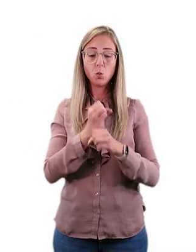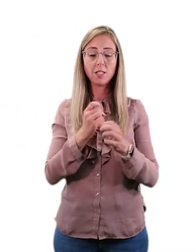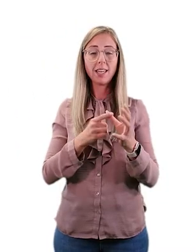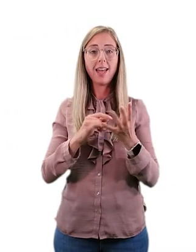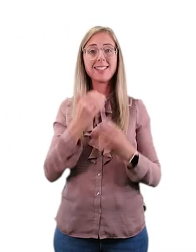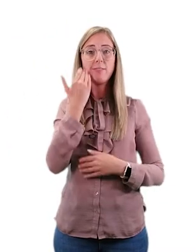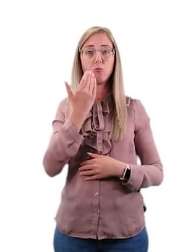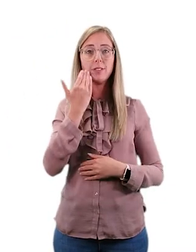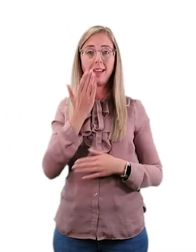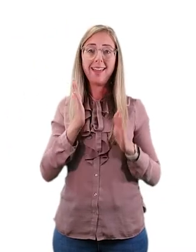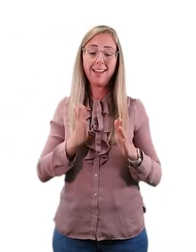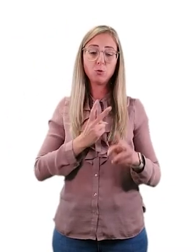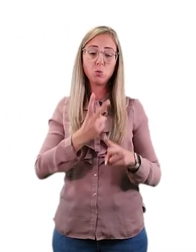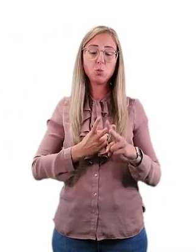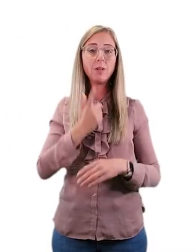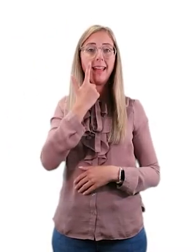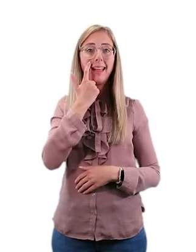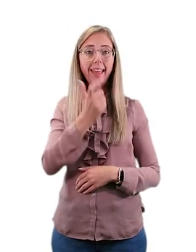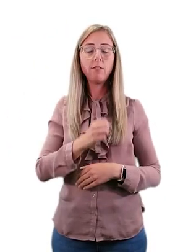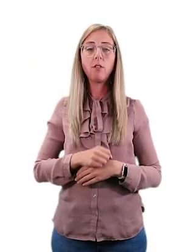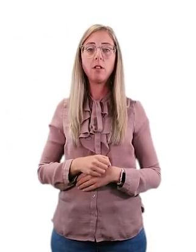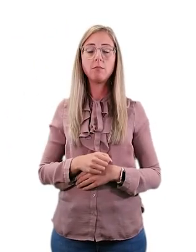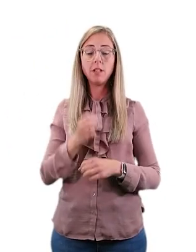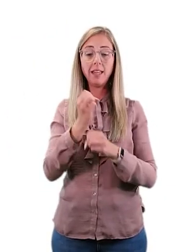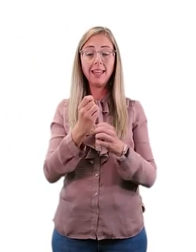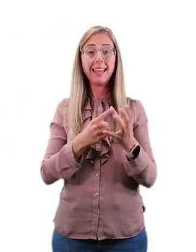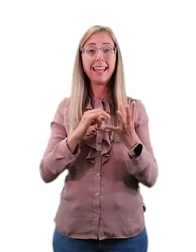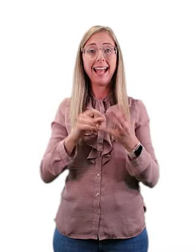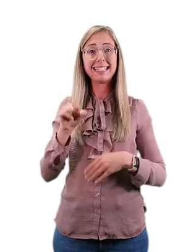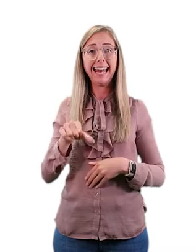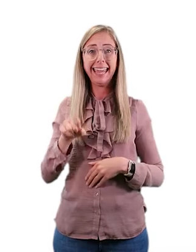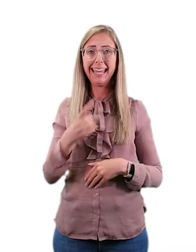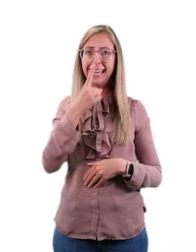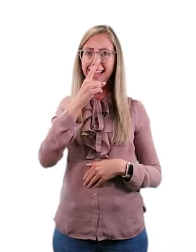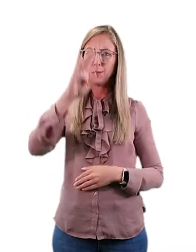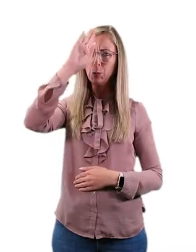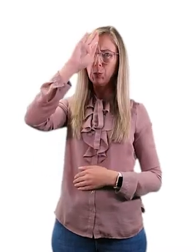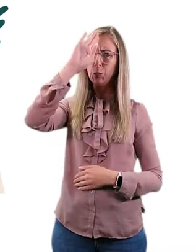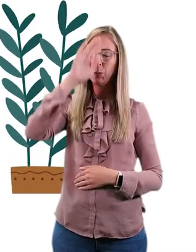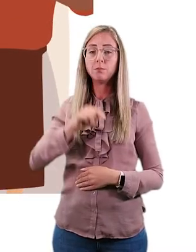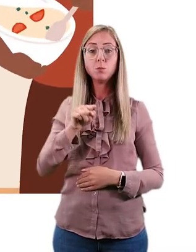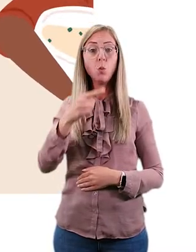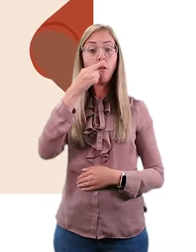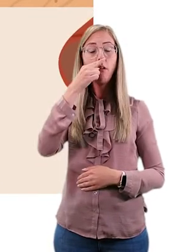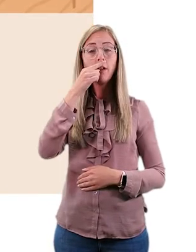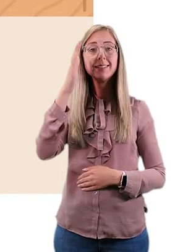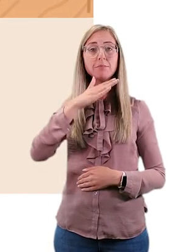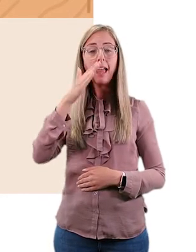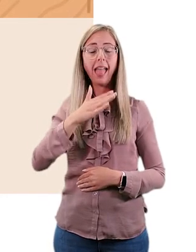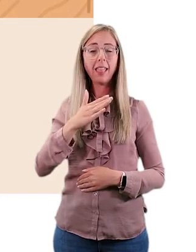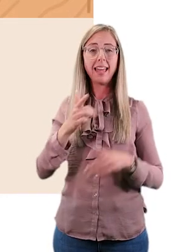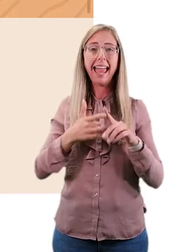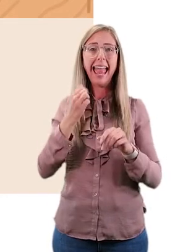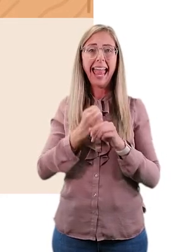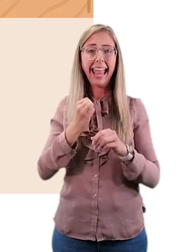We use gas every day, but it needs treating carefully. Even a small gas leak can be dangerous. If you think you can smell gas